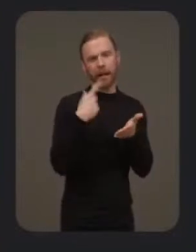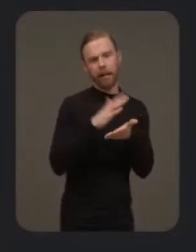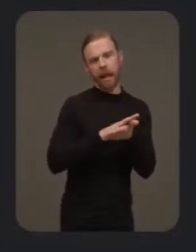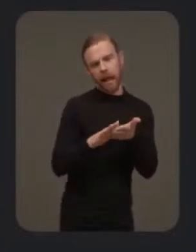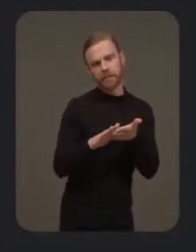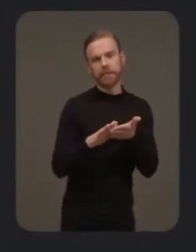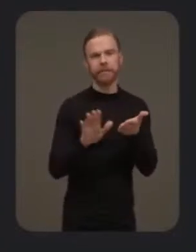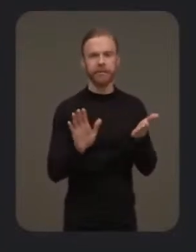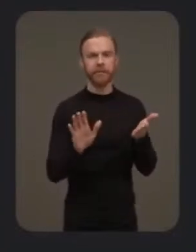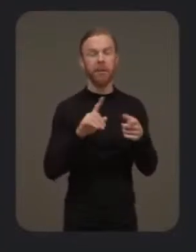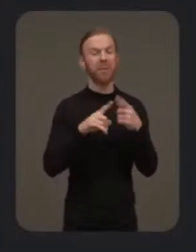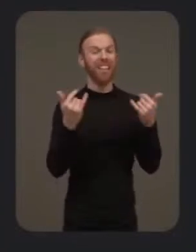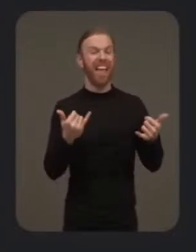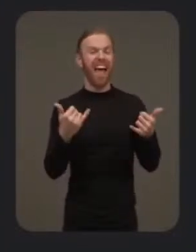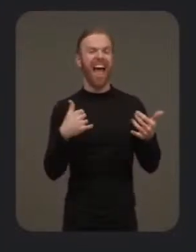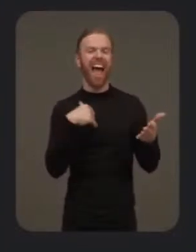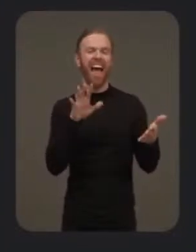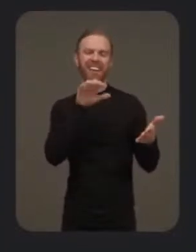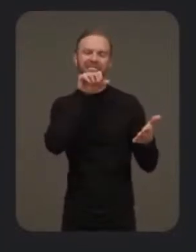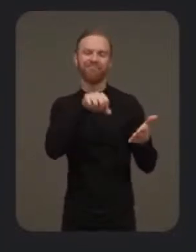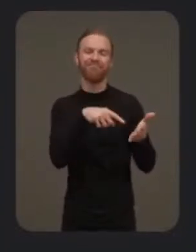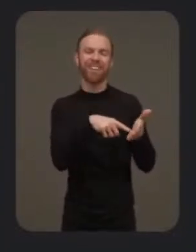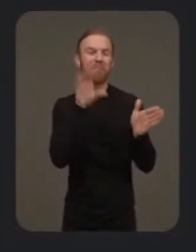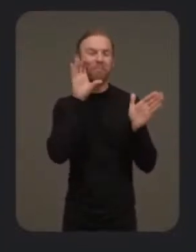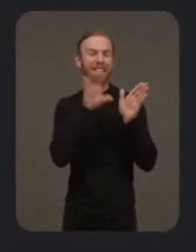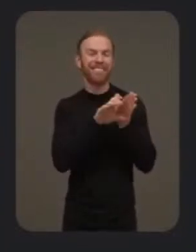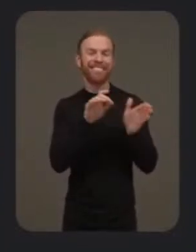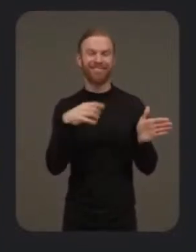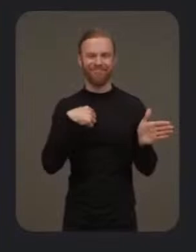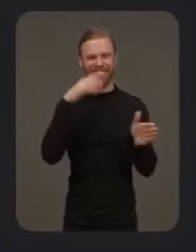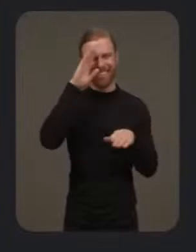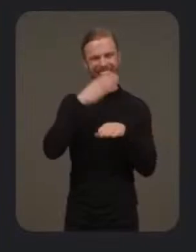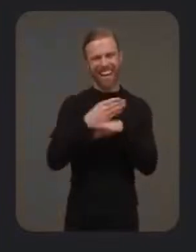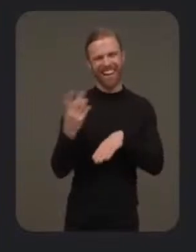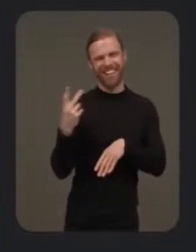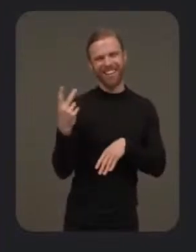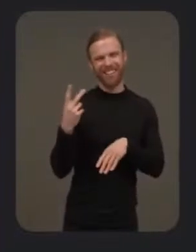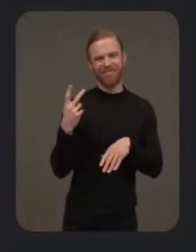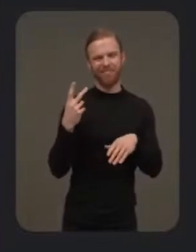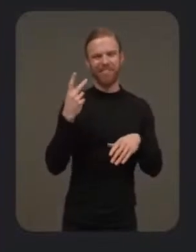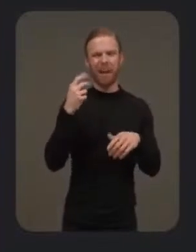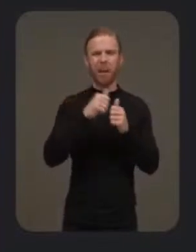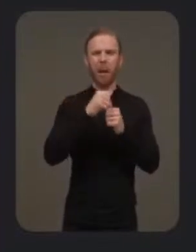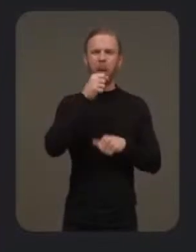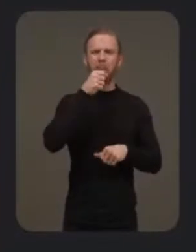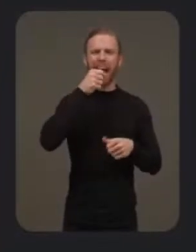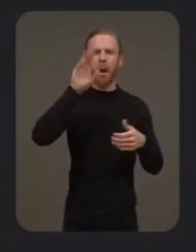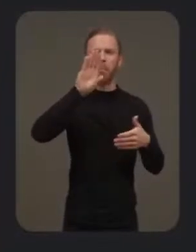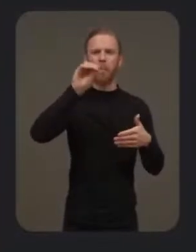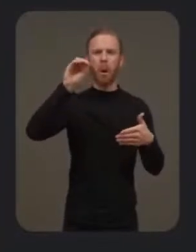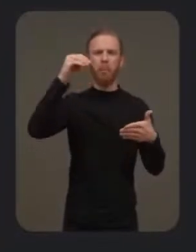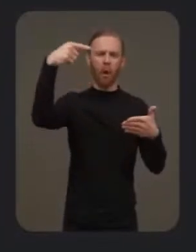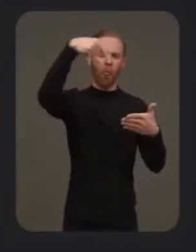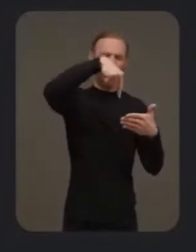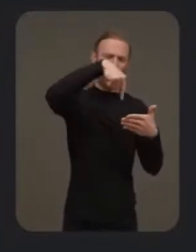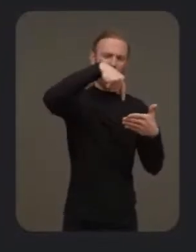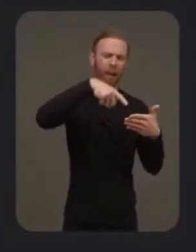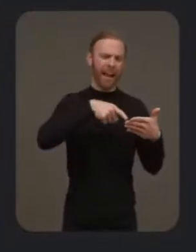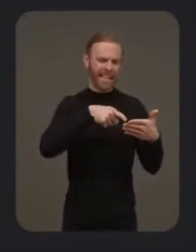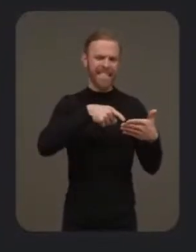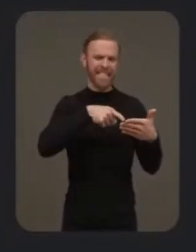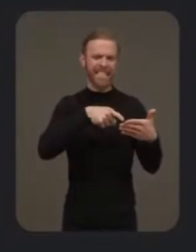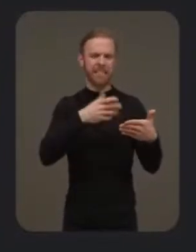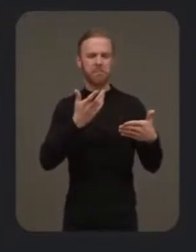But now, I love this picture of me and my son, but there's a boom mic there. Look, it's right here. Did you see this one? Get this mic. You see that?